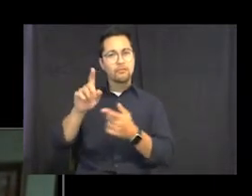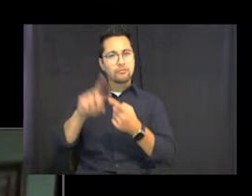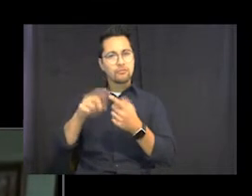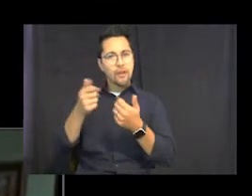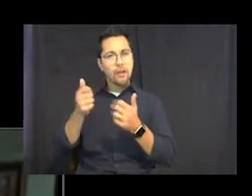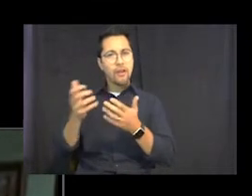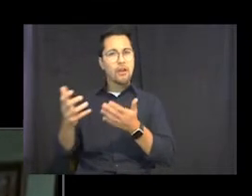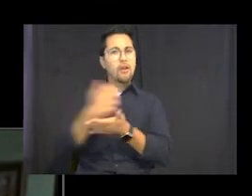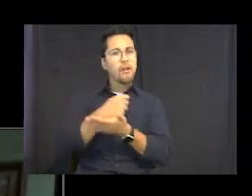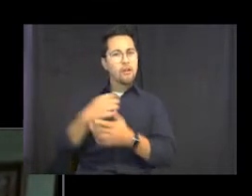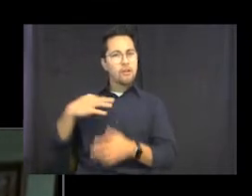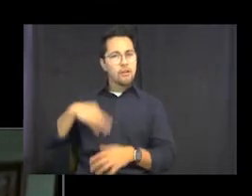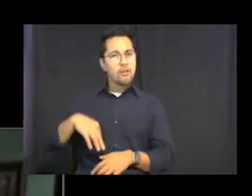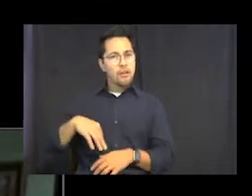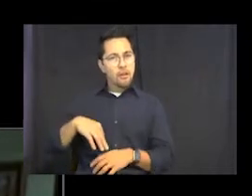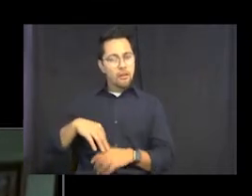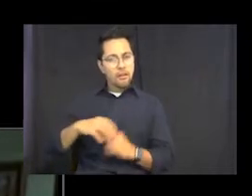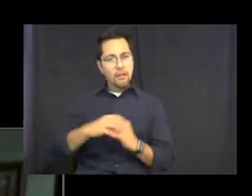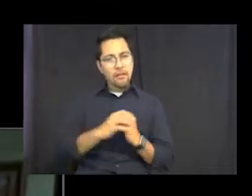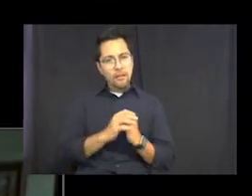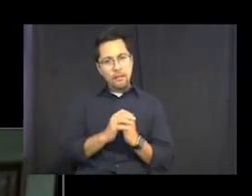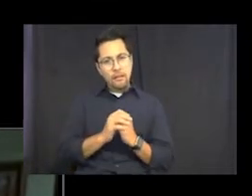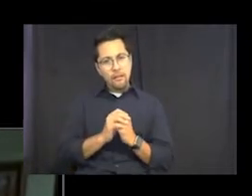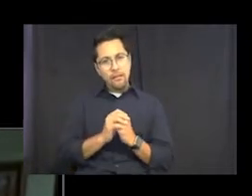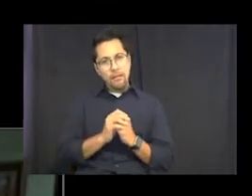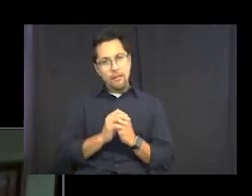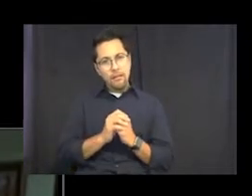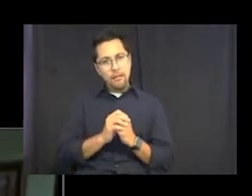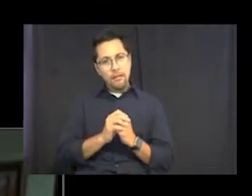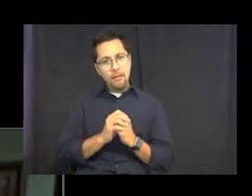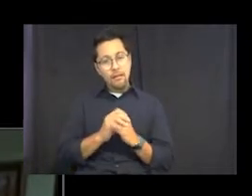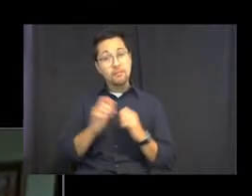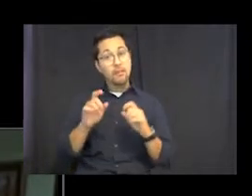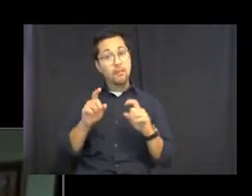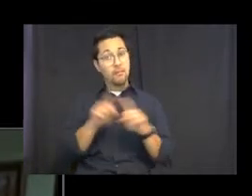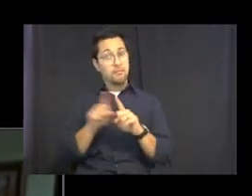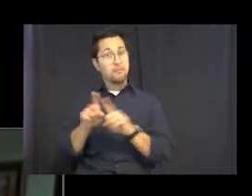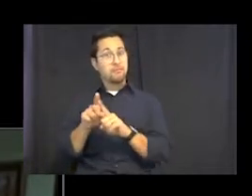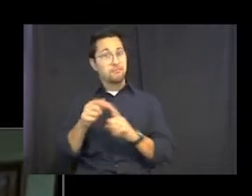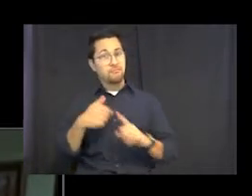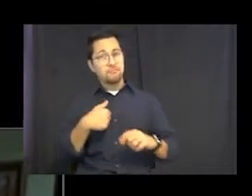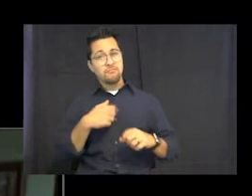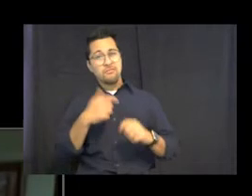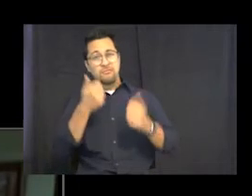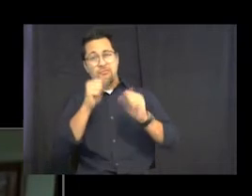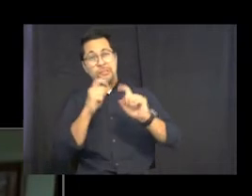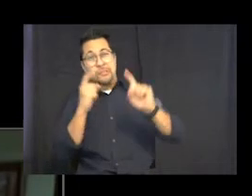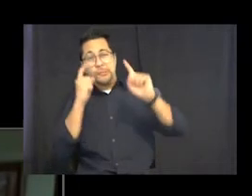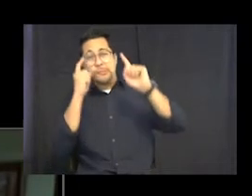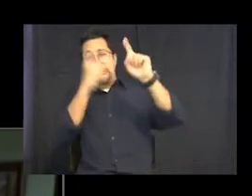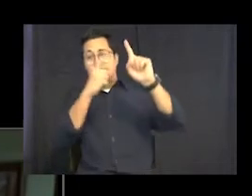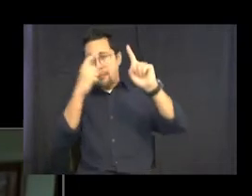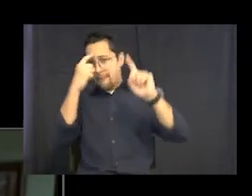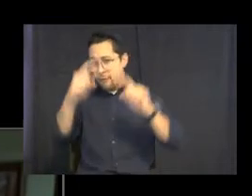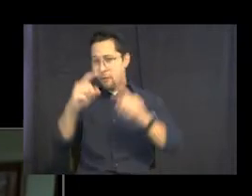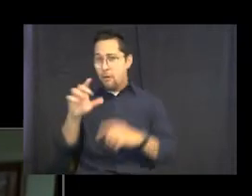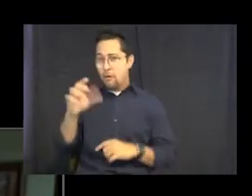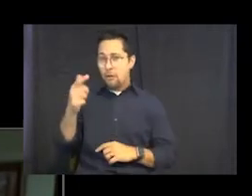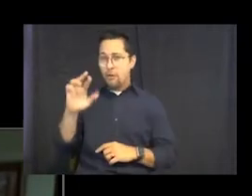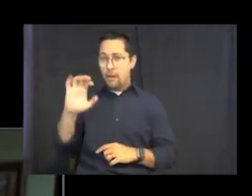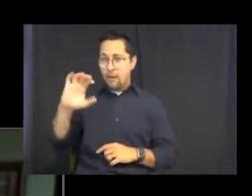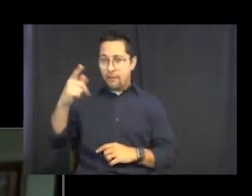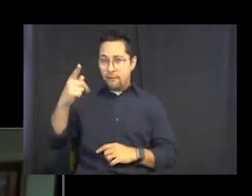to earn credits for Belmont and at the same time working towards graphic